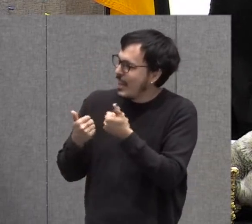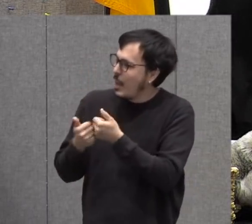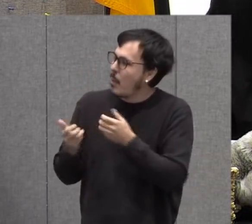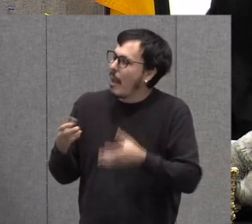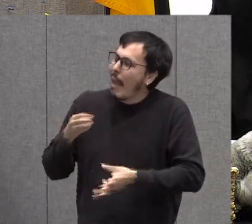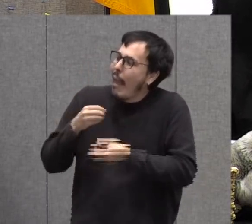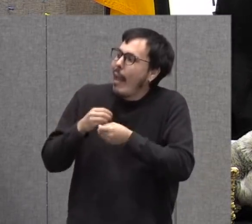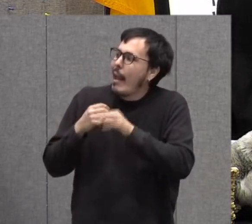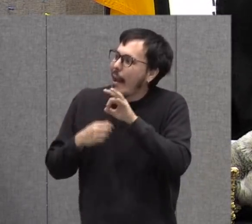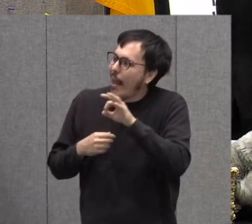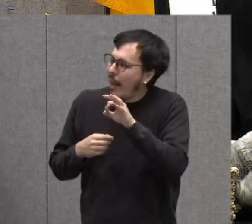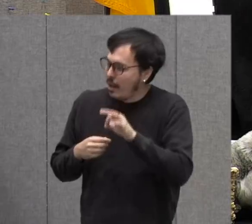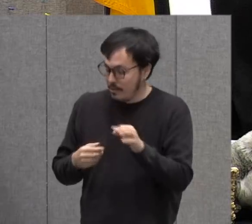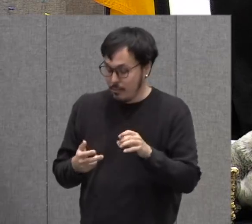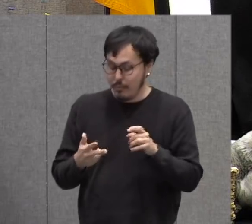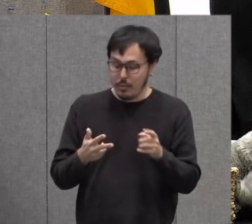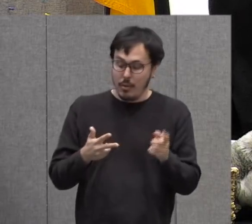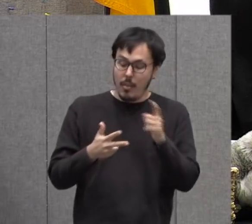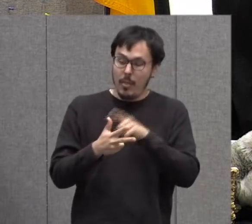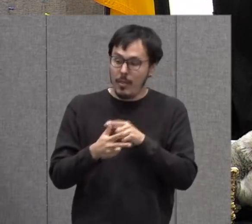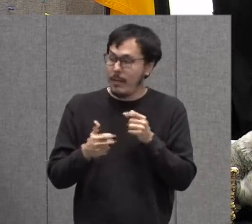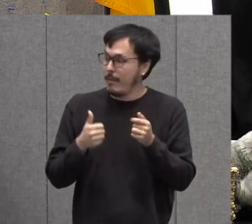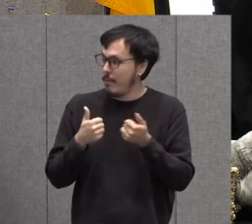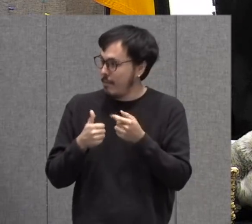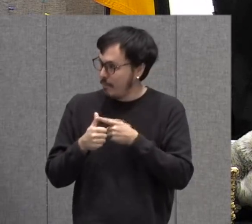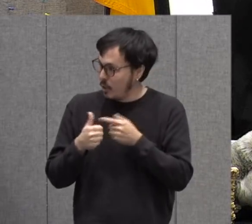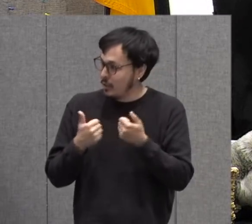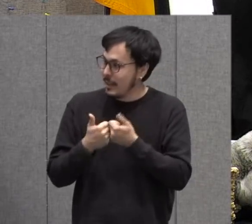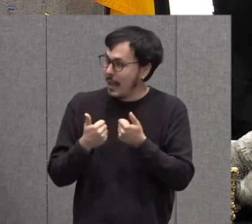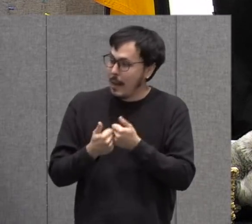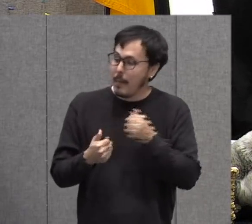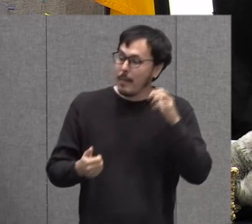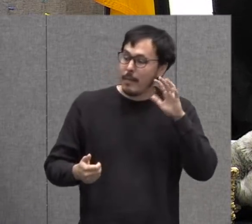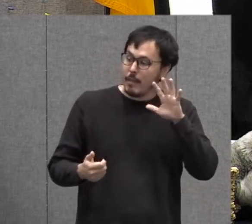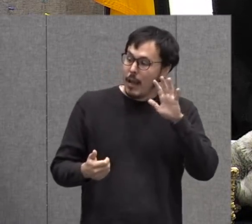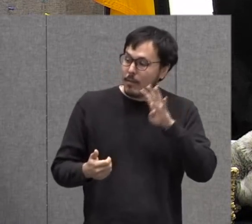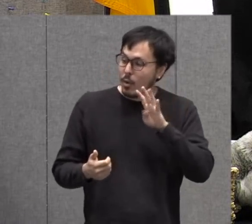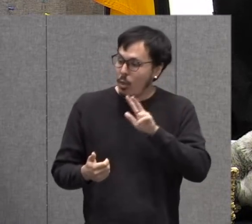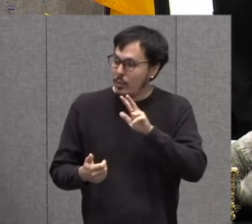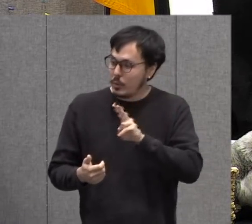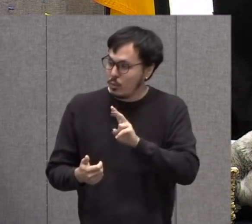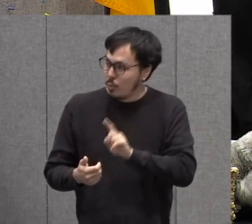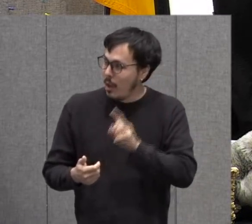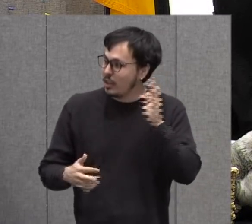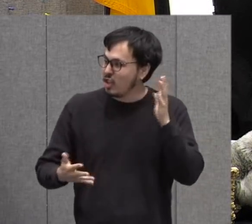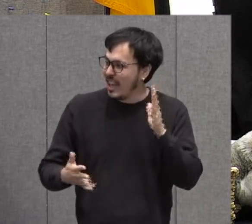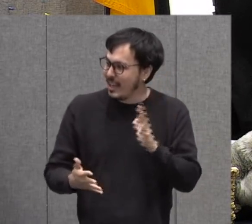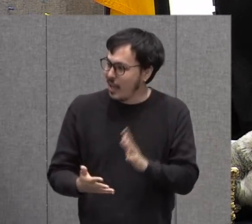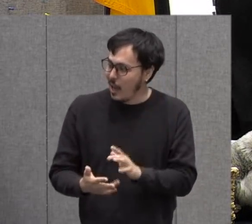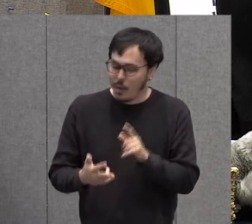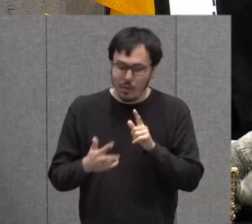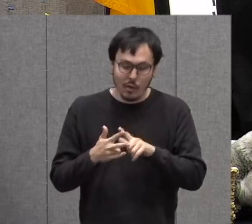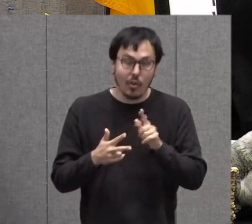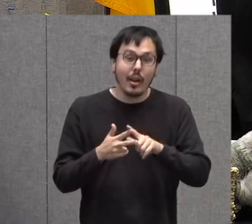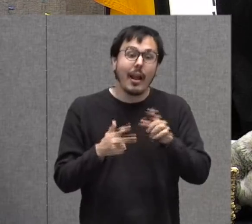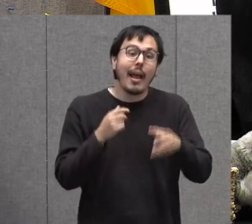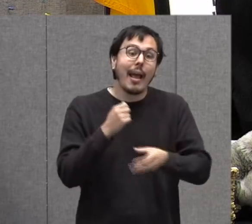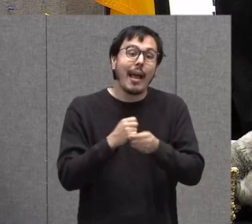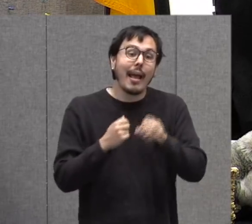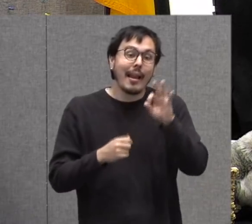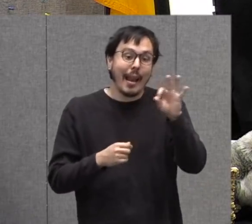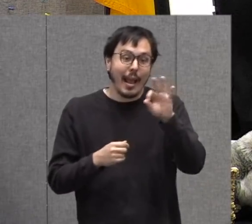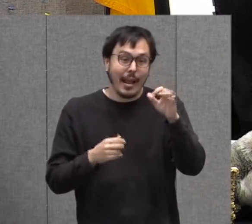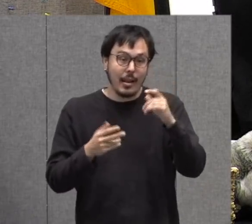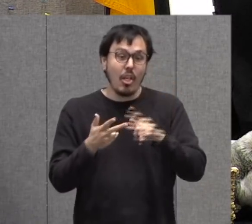our 5-count shakedown. Yep. We played Add 9. Right. And now we have another game. It's called How Many